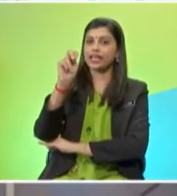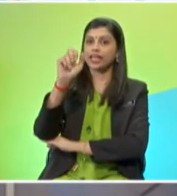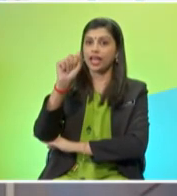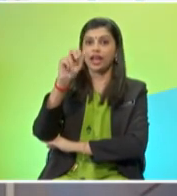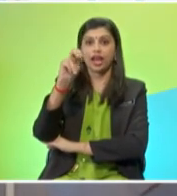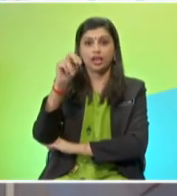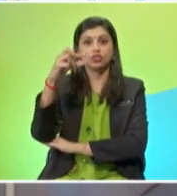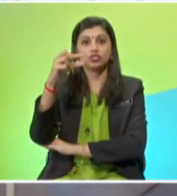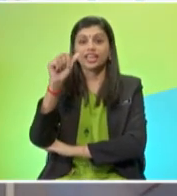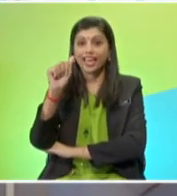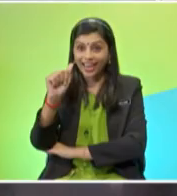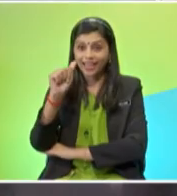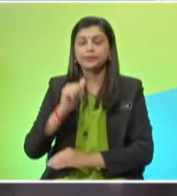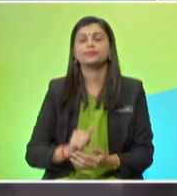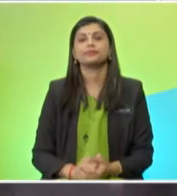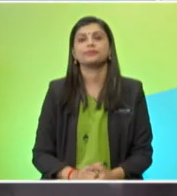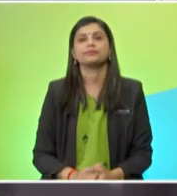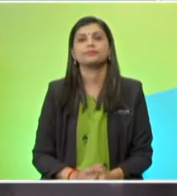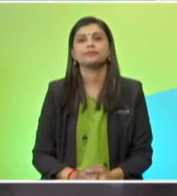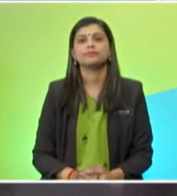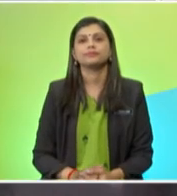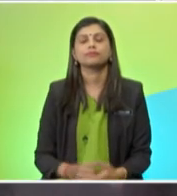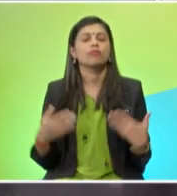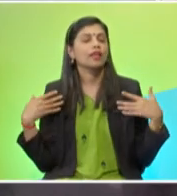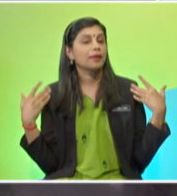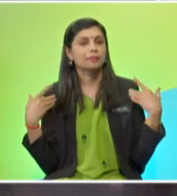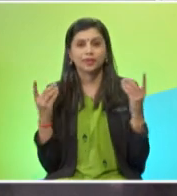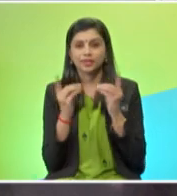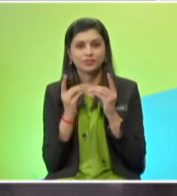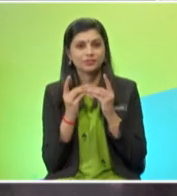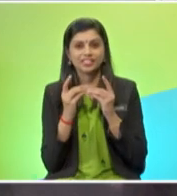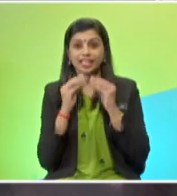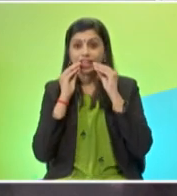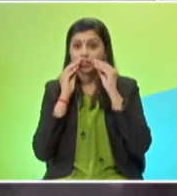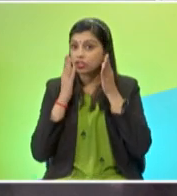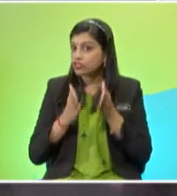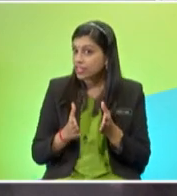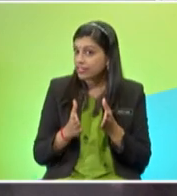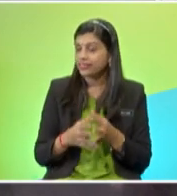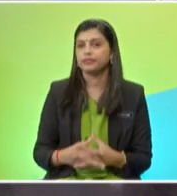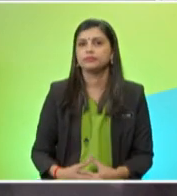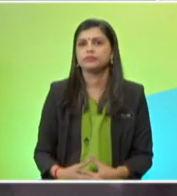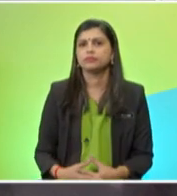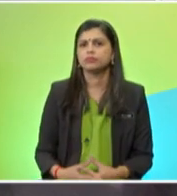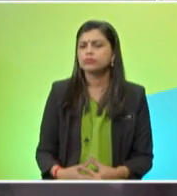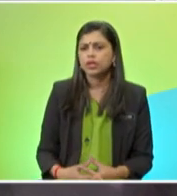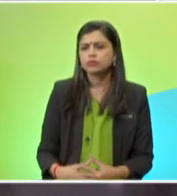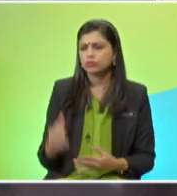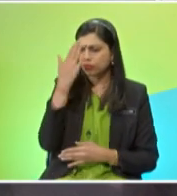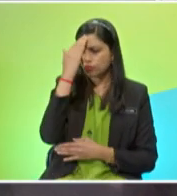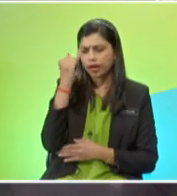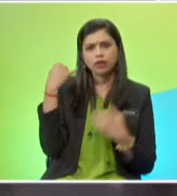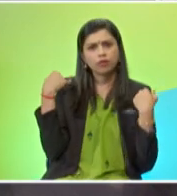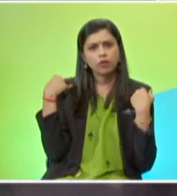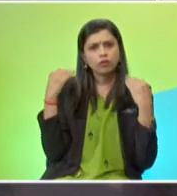I'm fine, Hanif. It's so nice to see you. I think you're as energetic as us. Yes, sure. And I'm curious. There's a house in front of me here. Are we